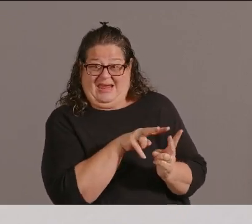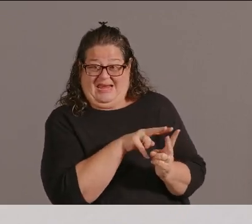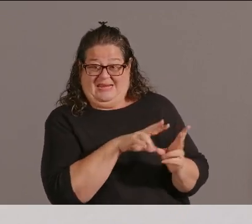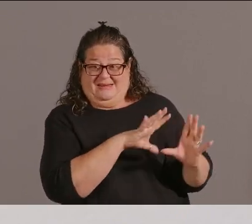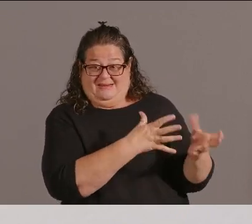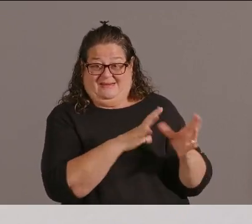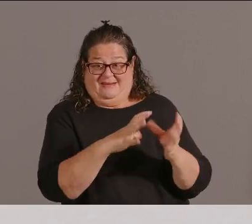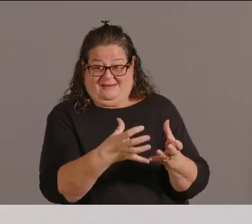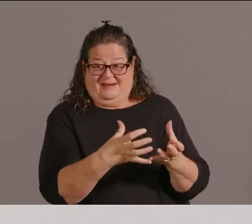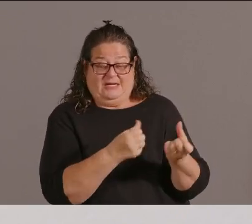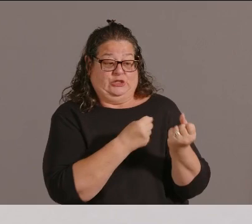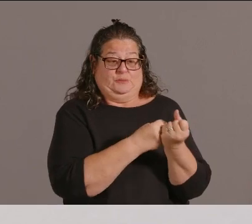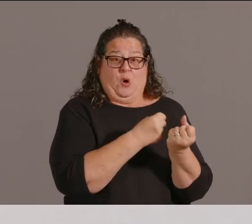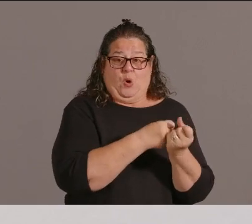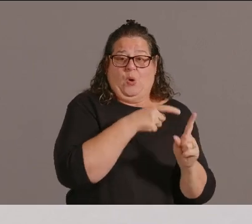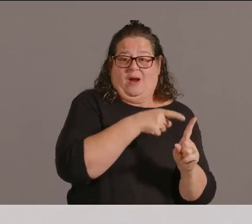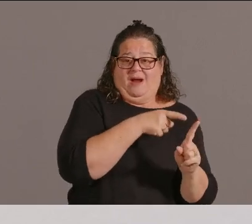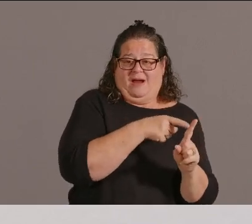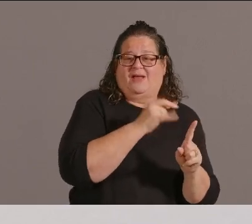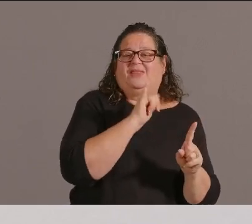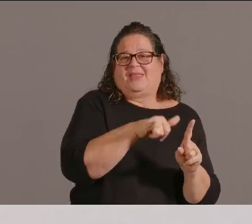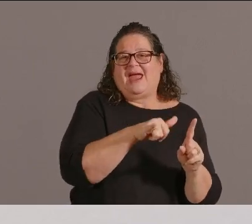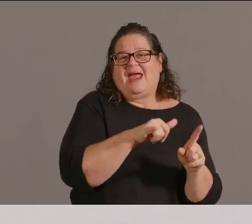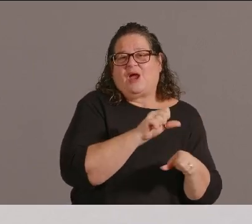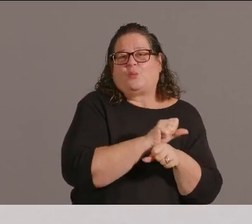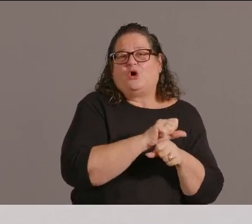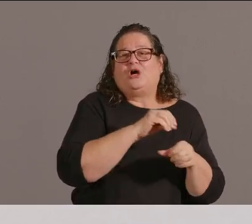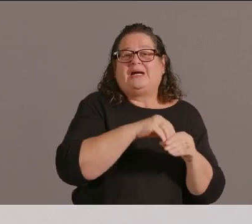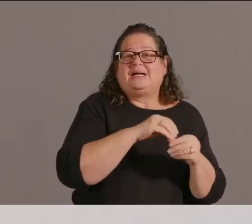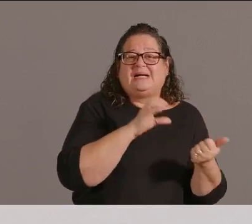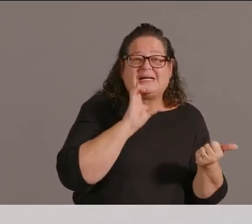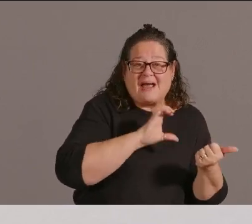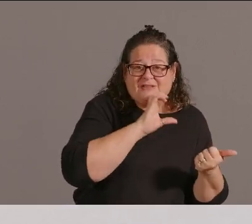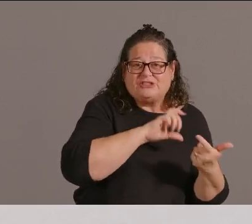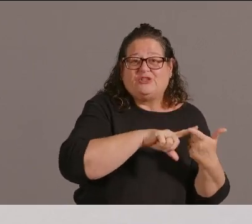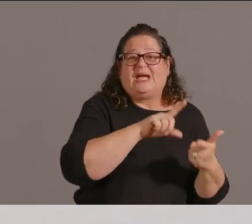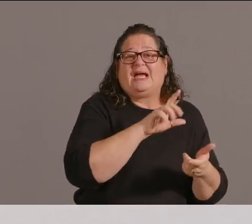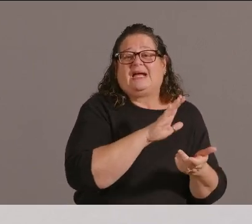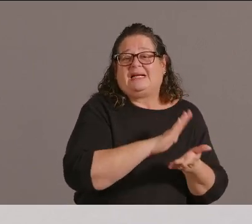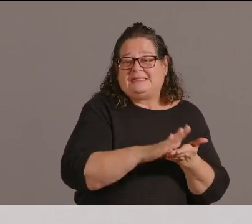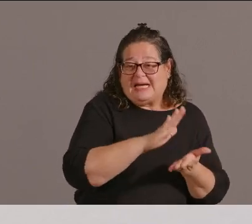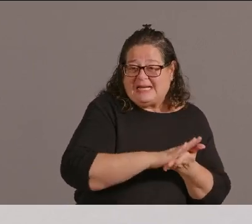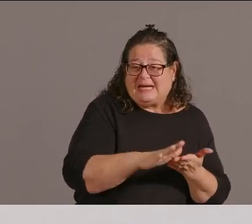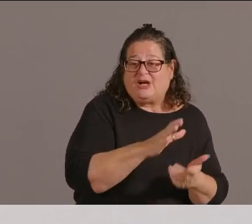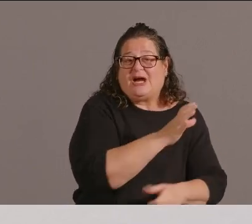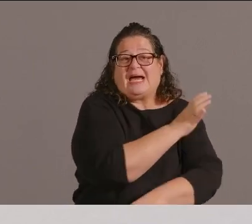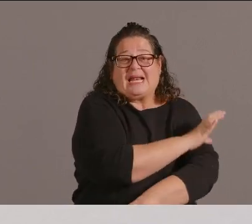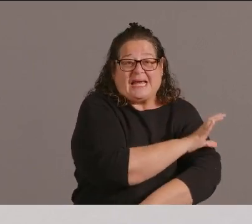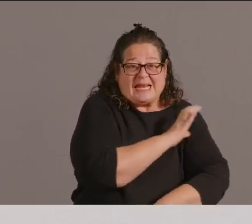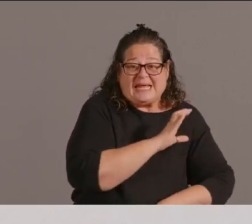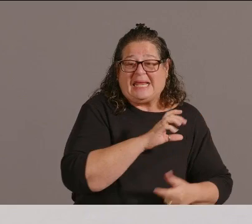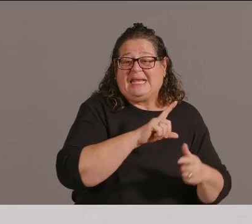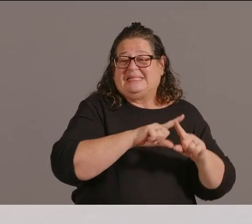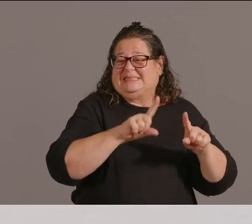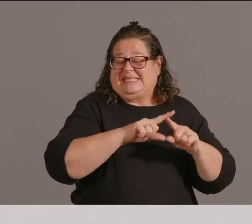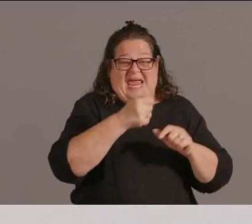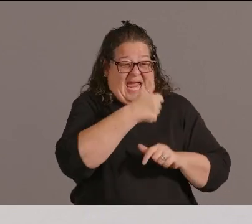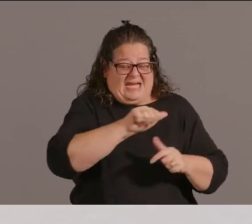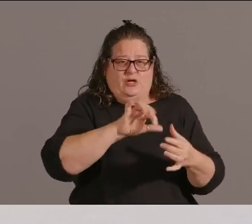the cafeteria workers, anybody that works at a hospital or a healthcare facility that keeps